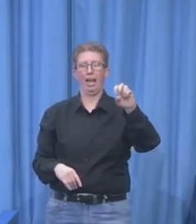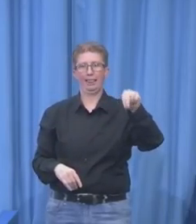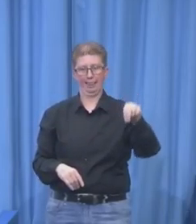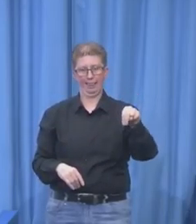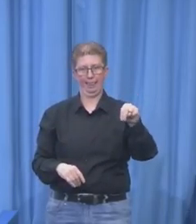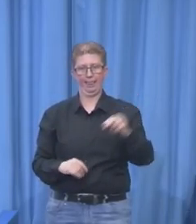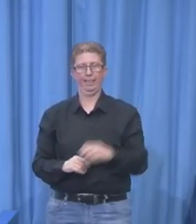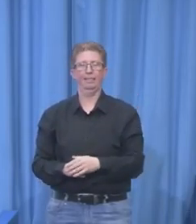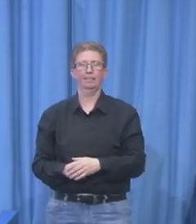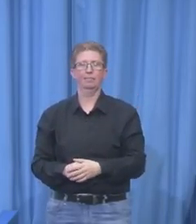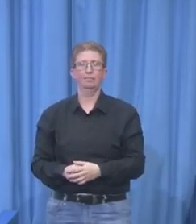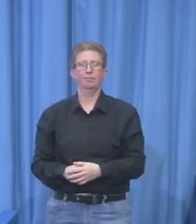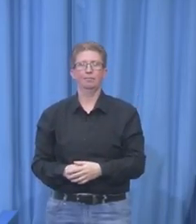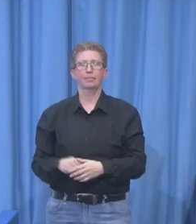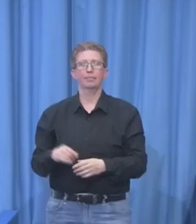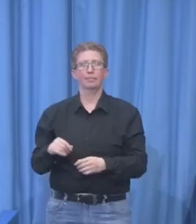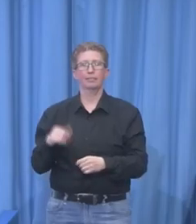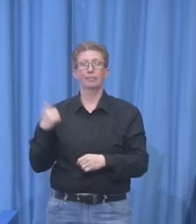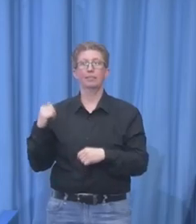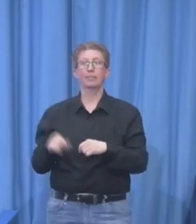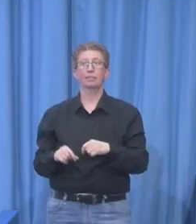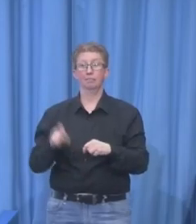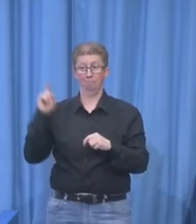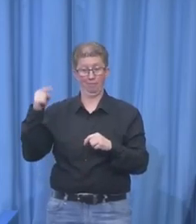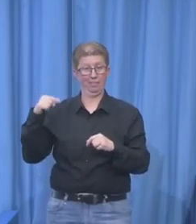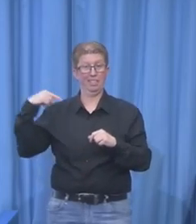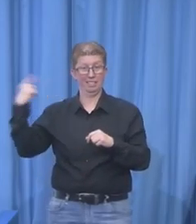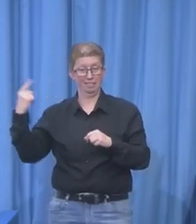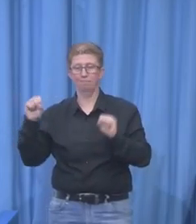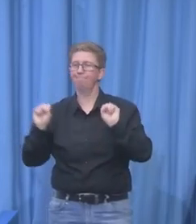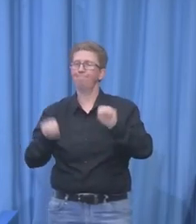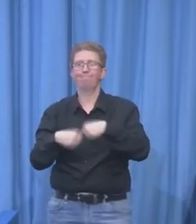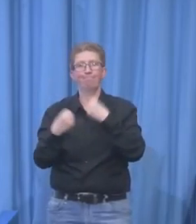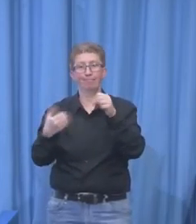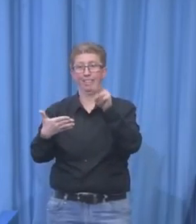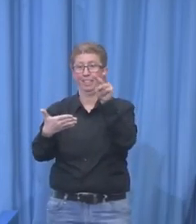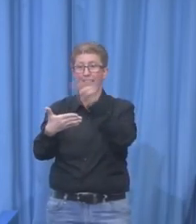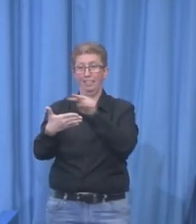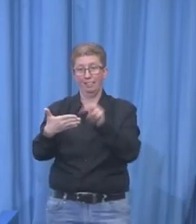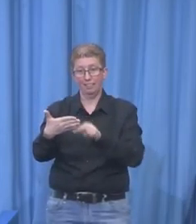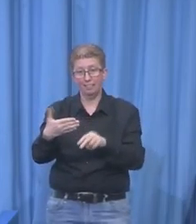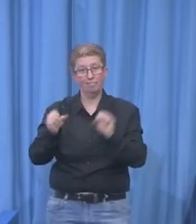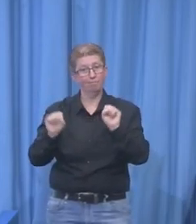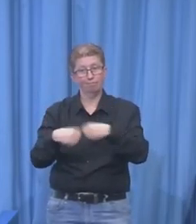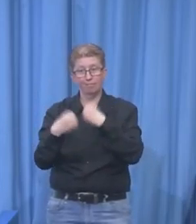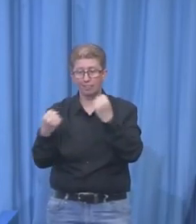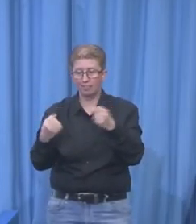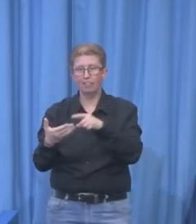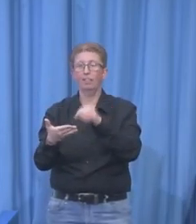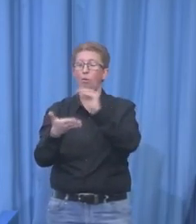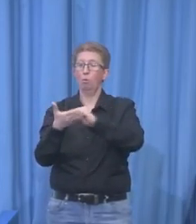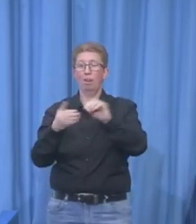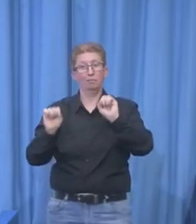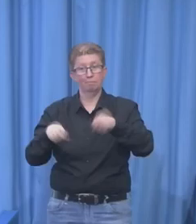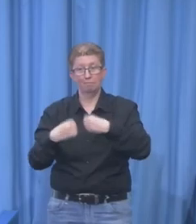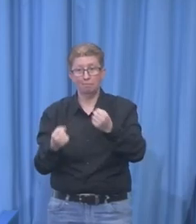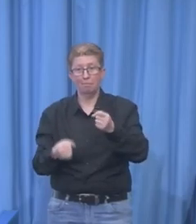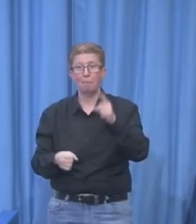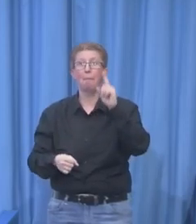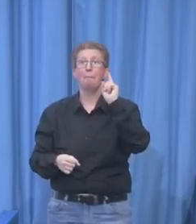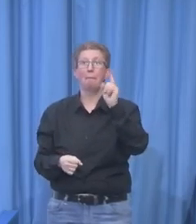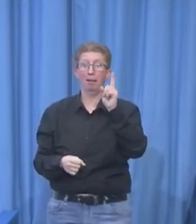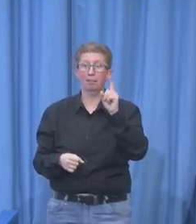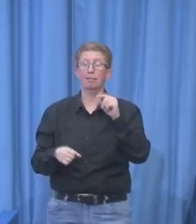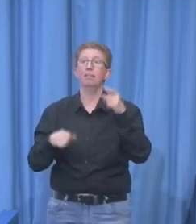how a person who couldn't count or read could ever work in a hospital. That seemed impossible to me. But to